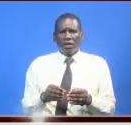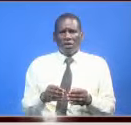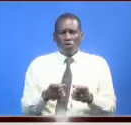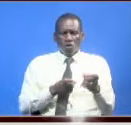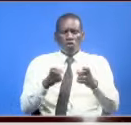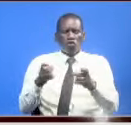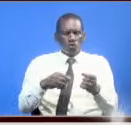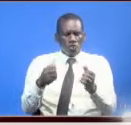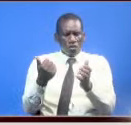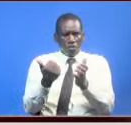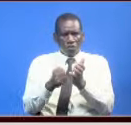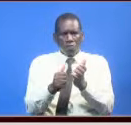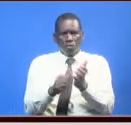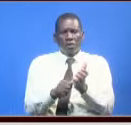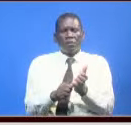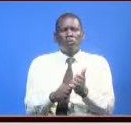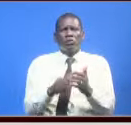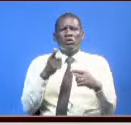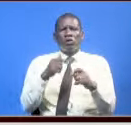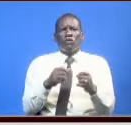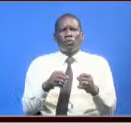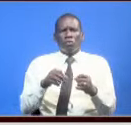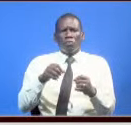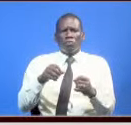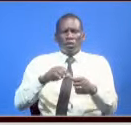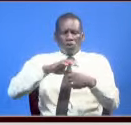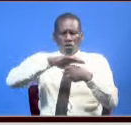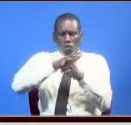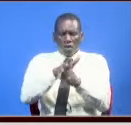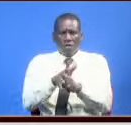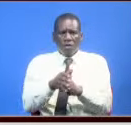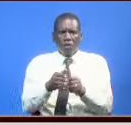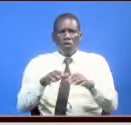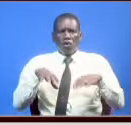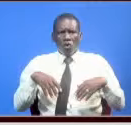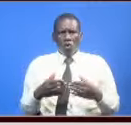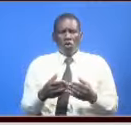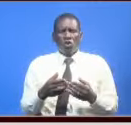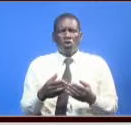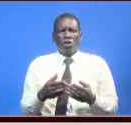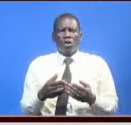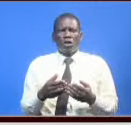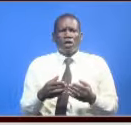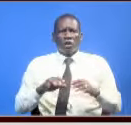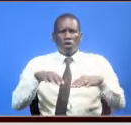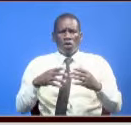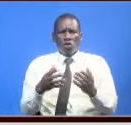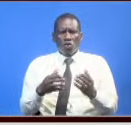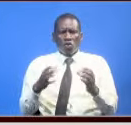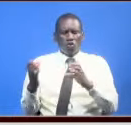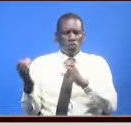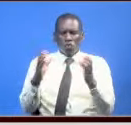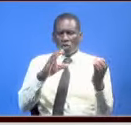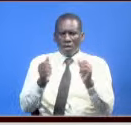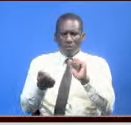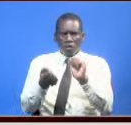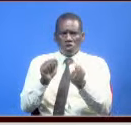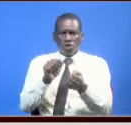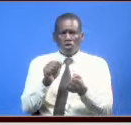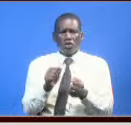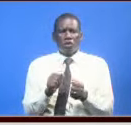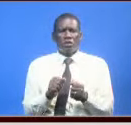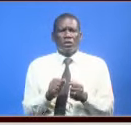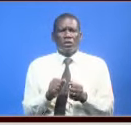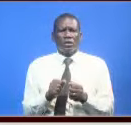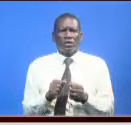crises from the pandemic all the way to climate change